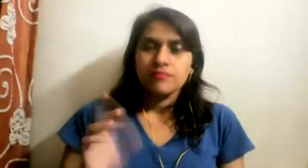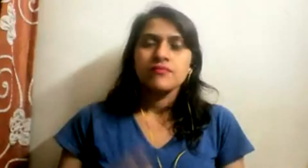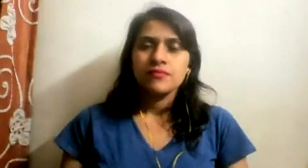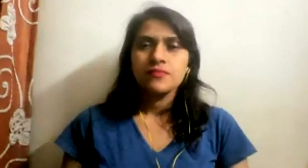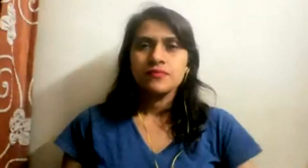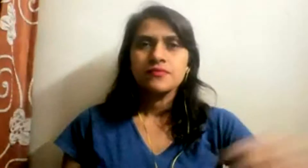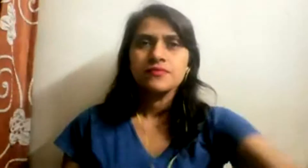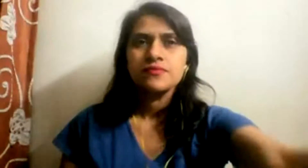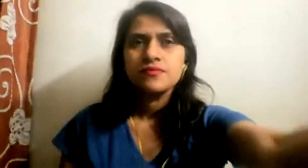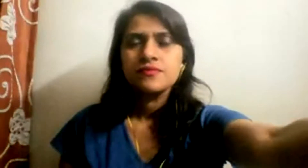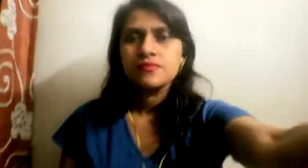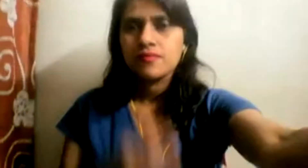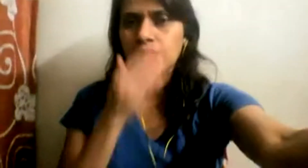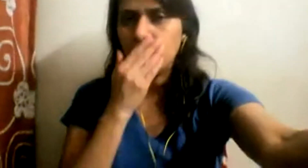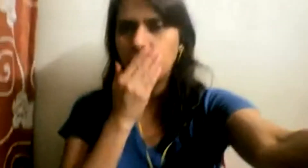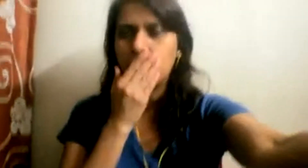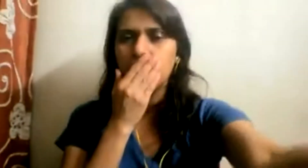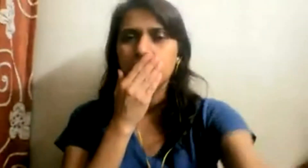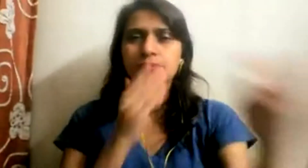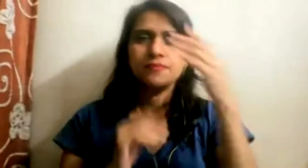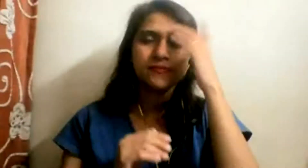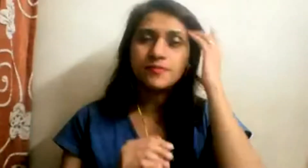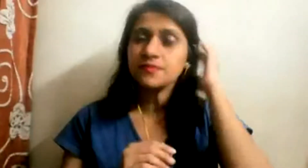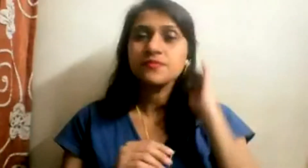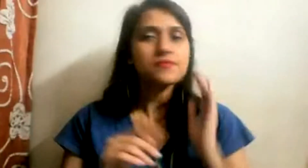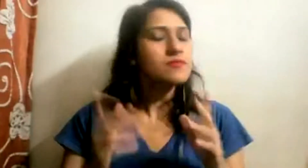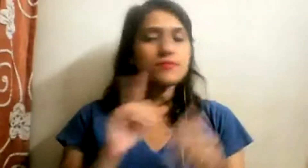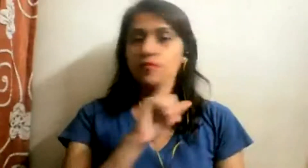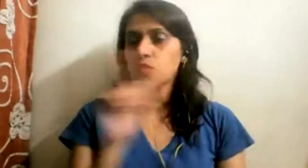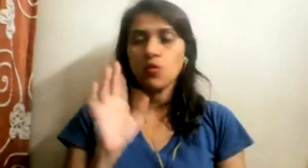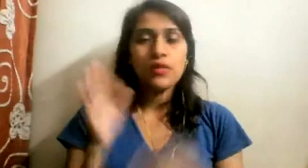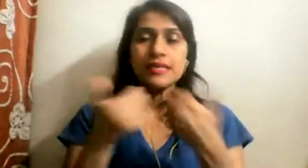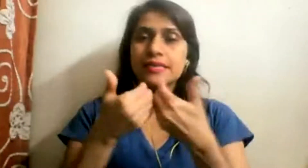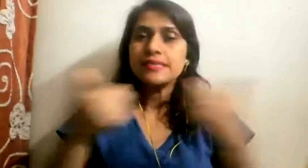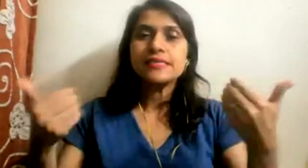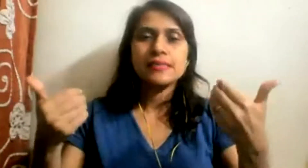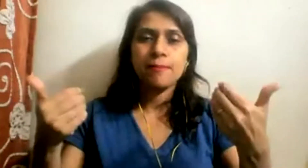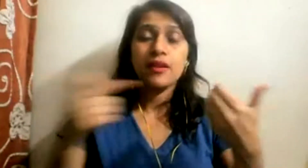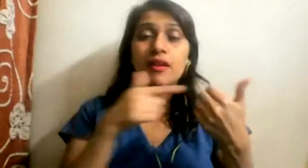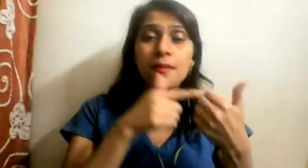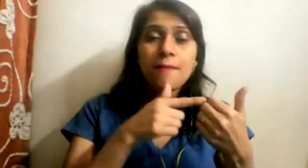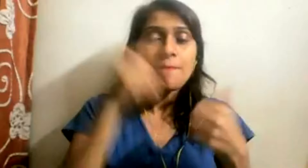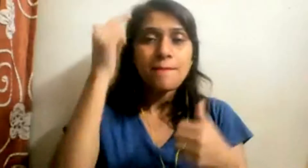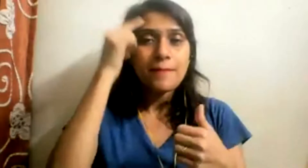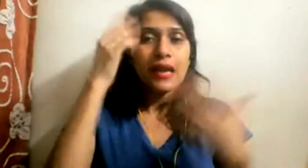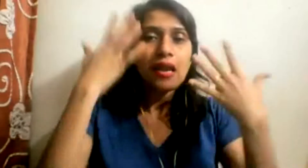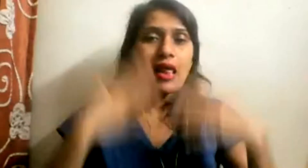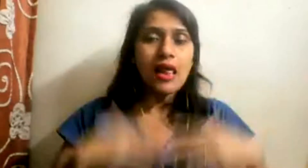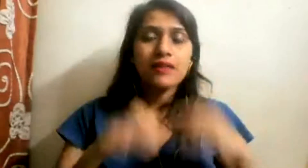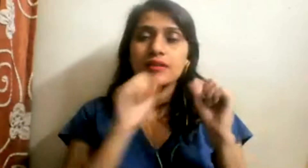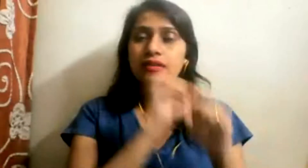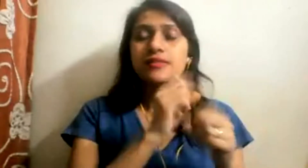mental health is not talking about other disabilities, whereas mental health is a general component.